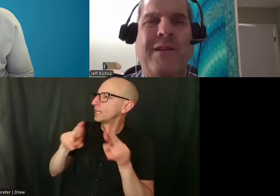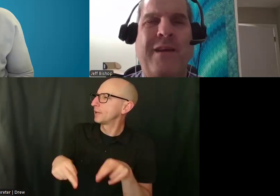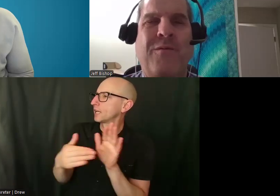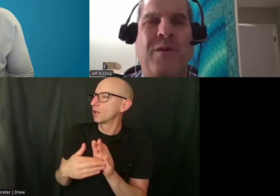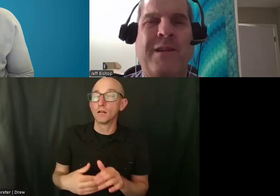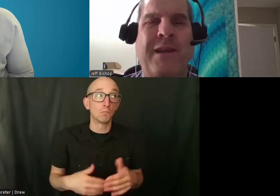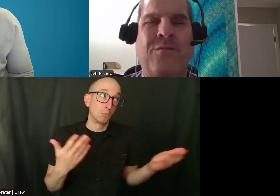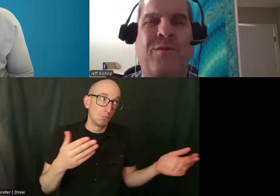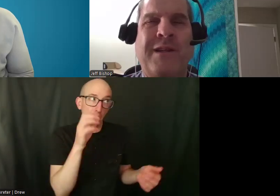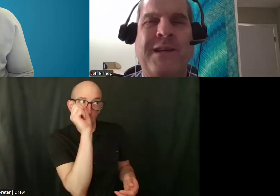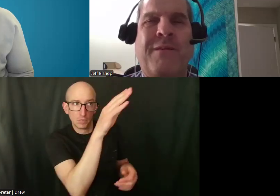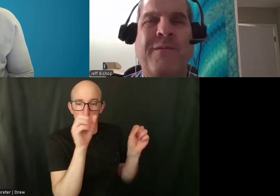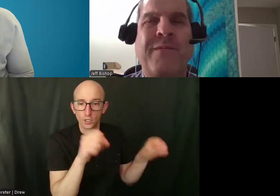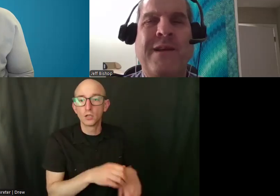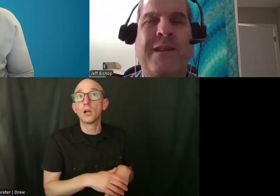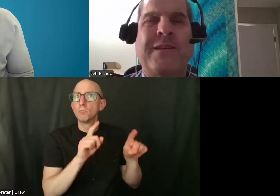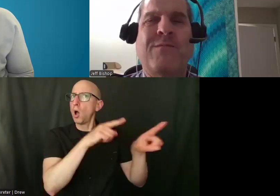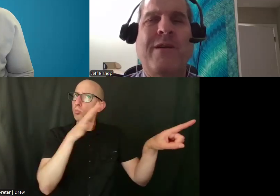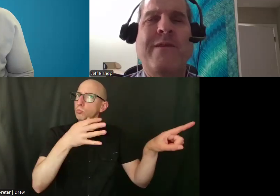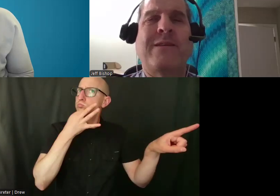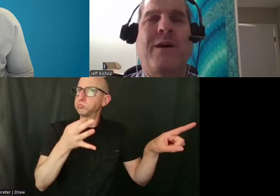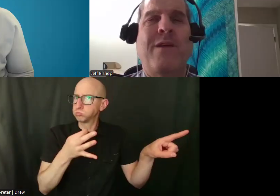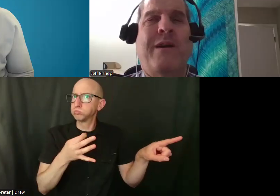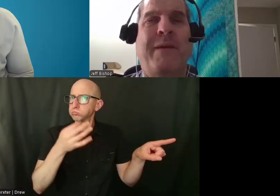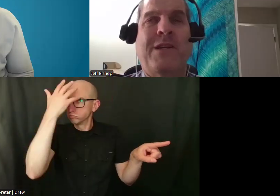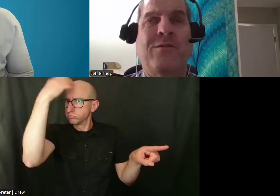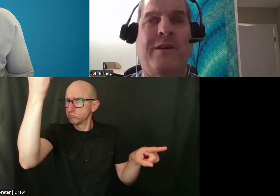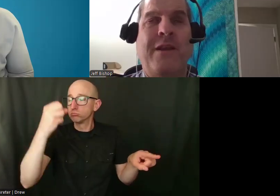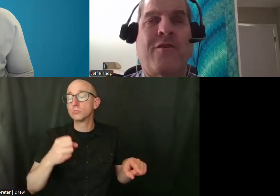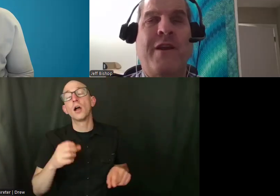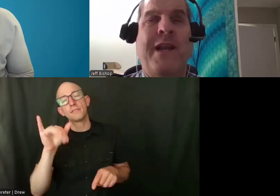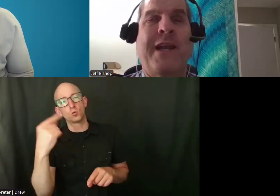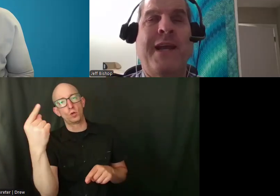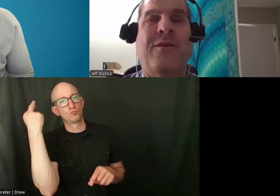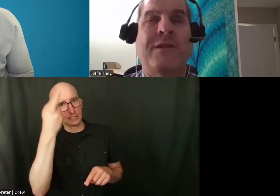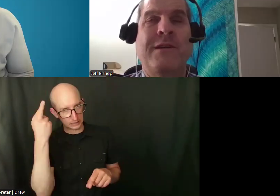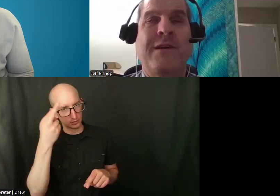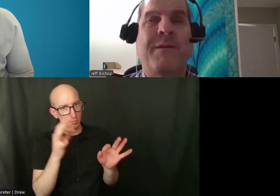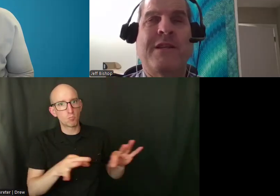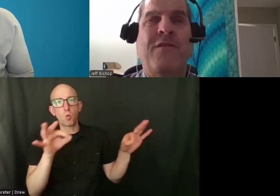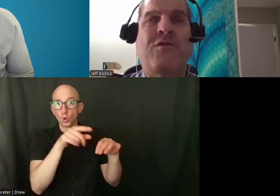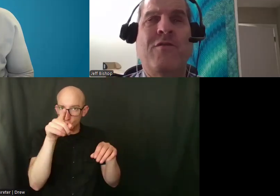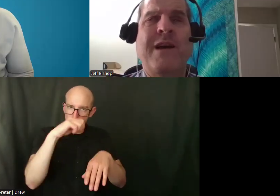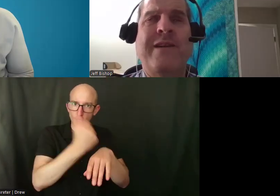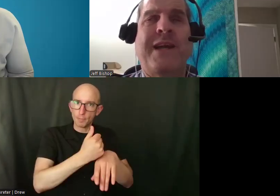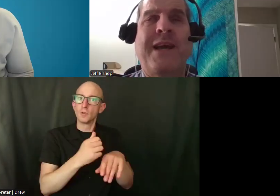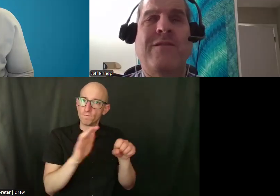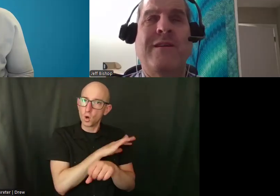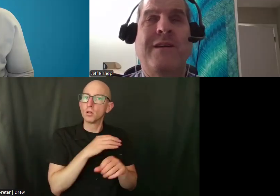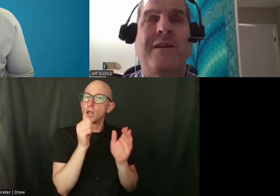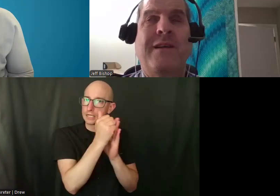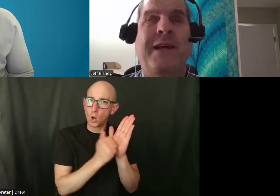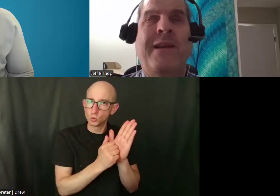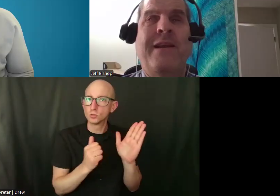having with the tool itself. This is one reason why you want to make sure that you're creating an account, because if you don't have an